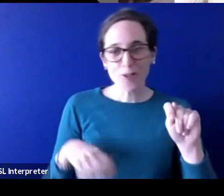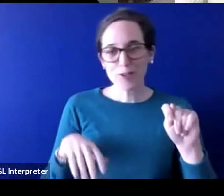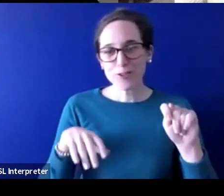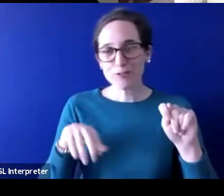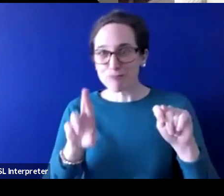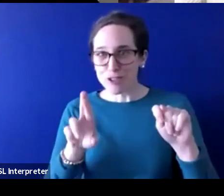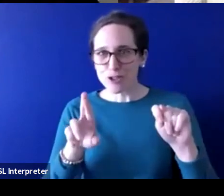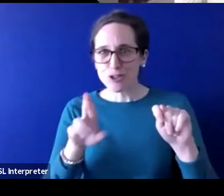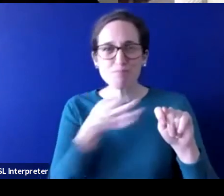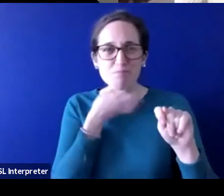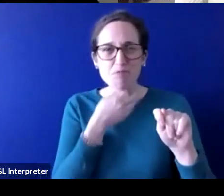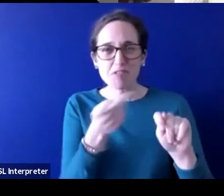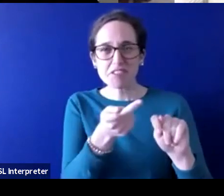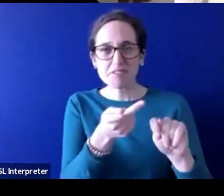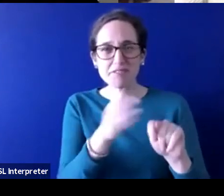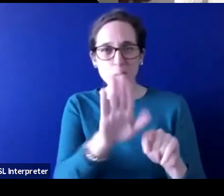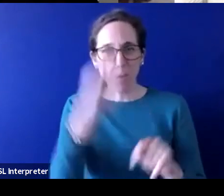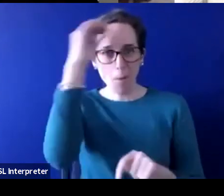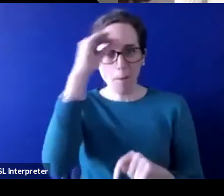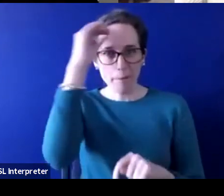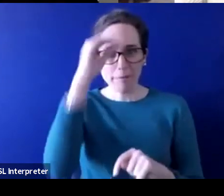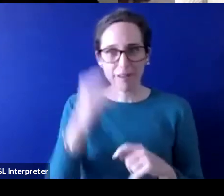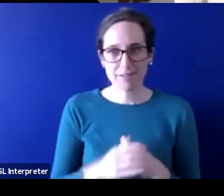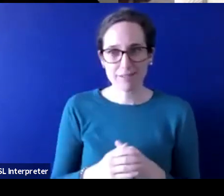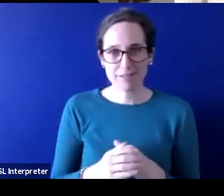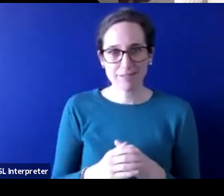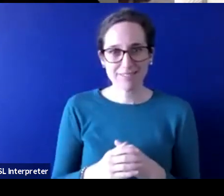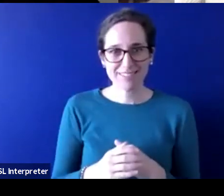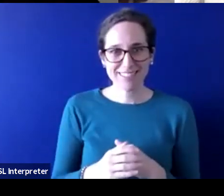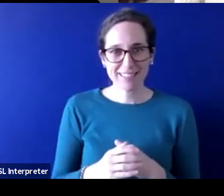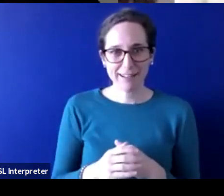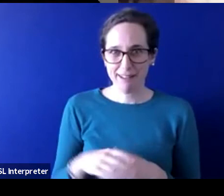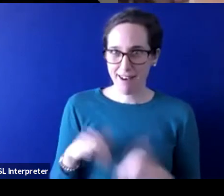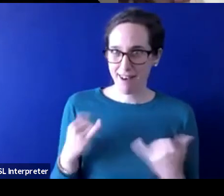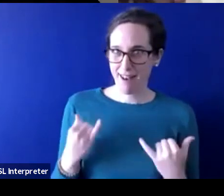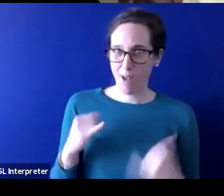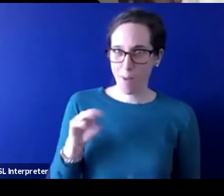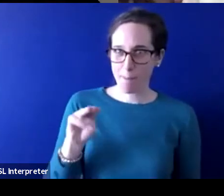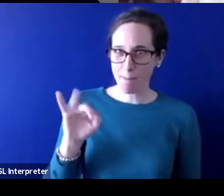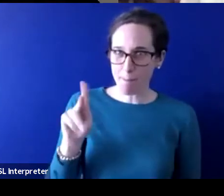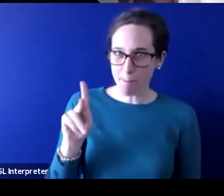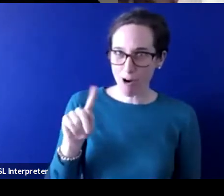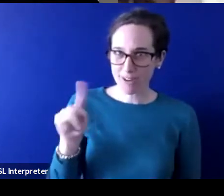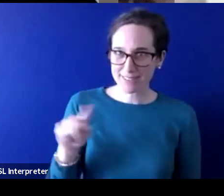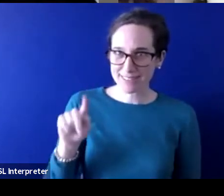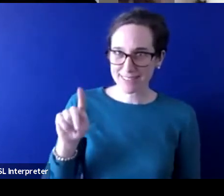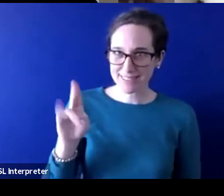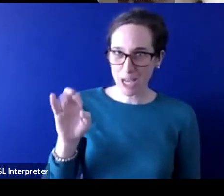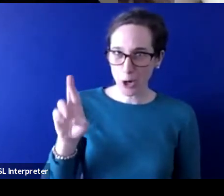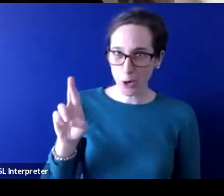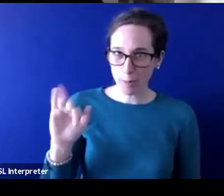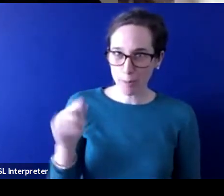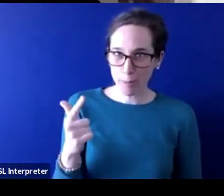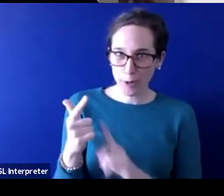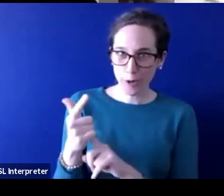or gosh, I guess it's Mark Zuckerberg for Instagram. You beat me to it. I was going to say, if you really want to talk about